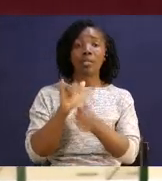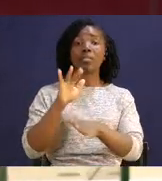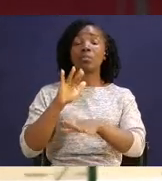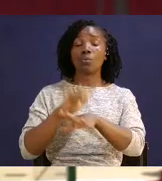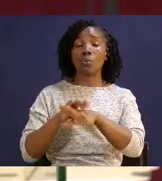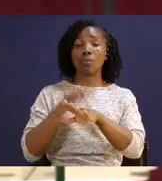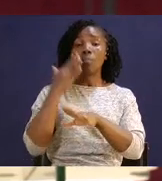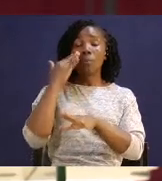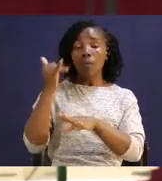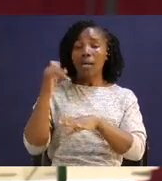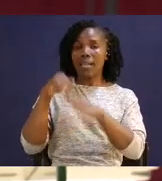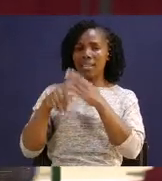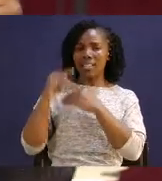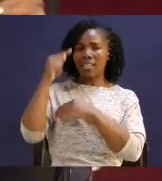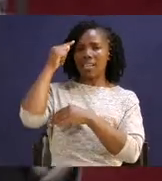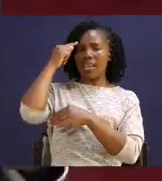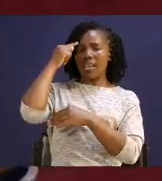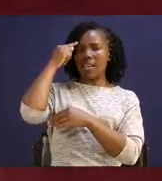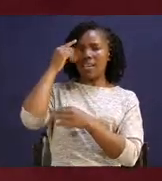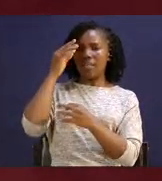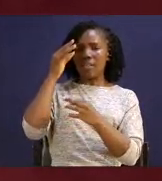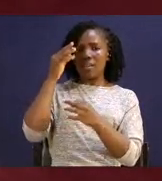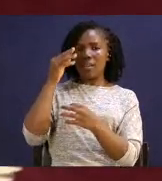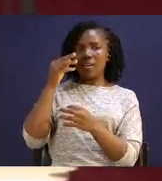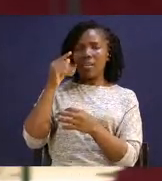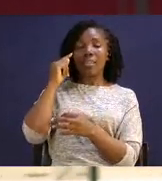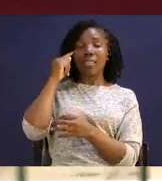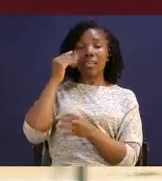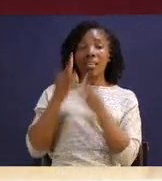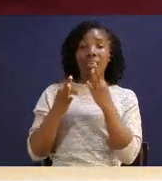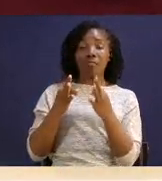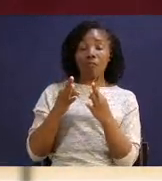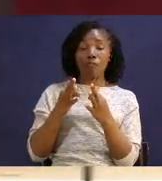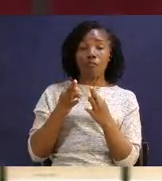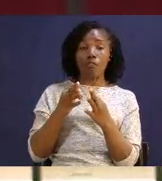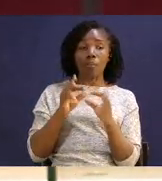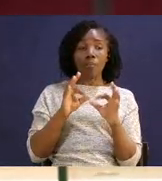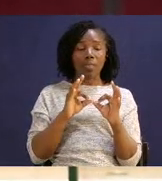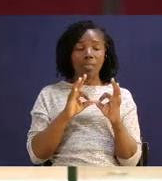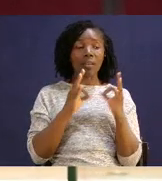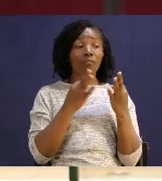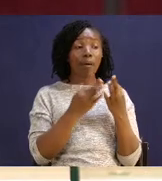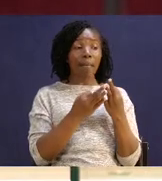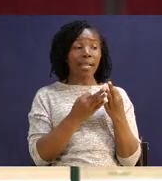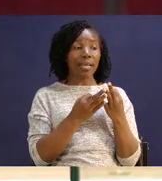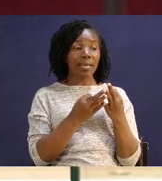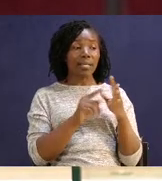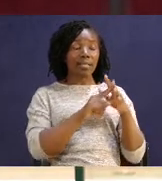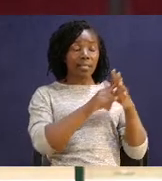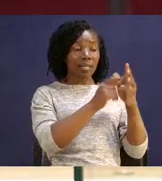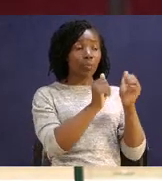Because in his head he said, if they're starting with 10, us, we are going to start with one.